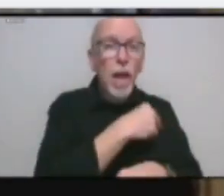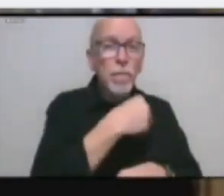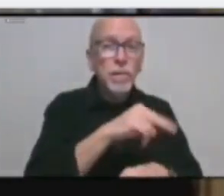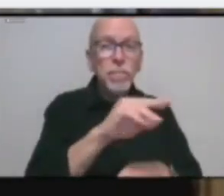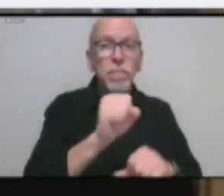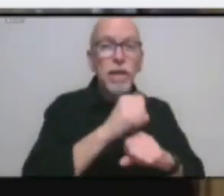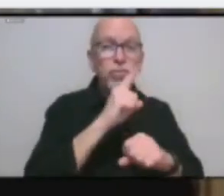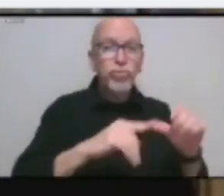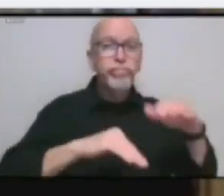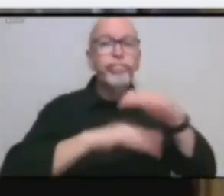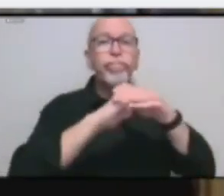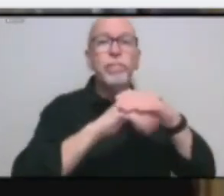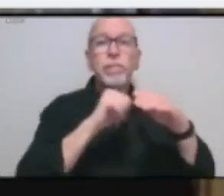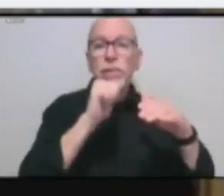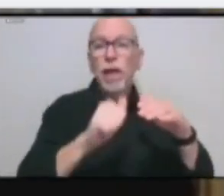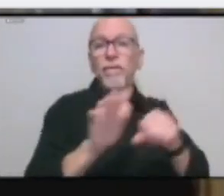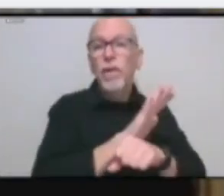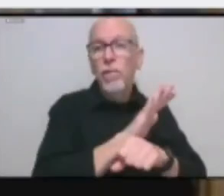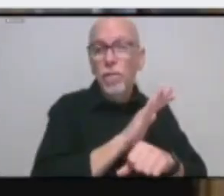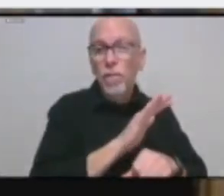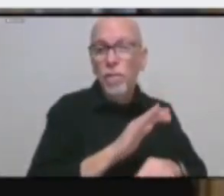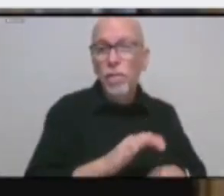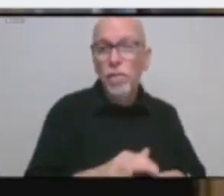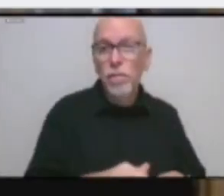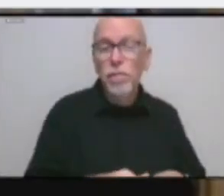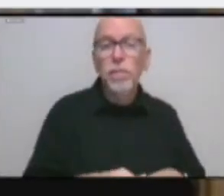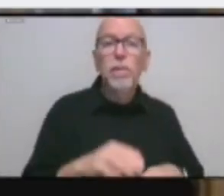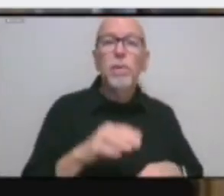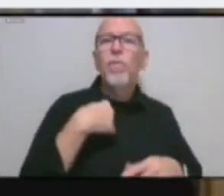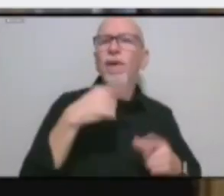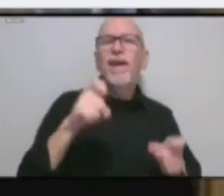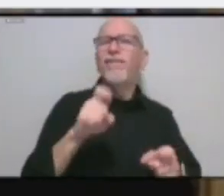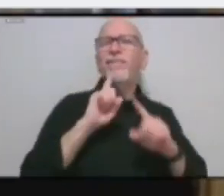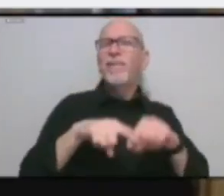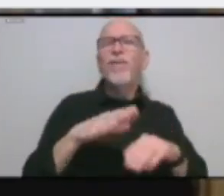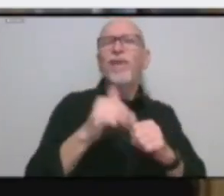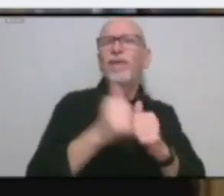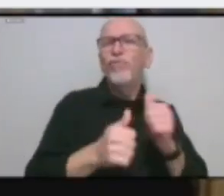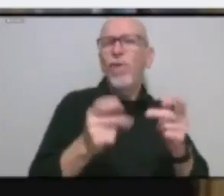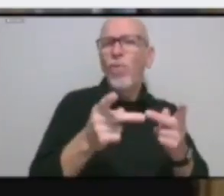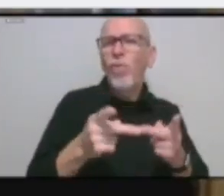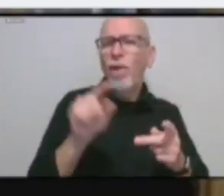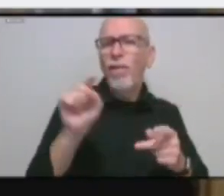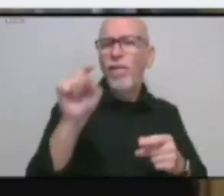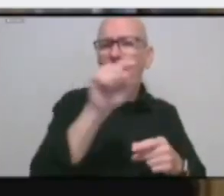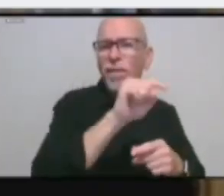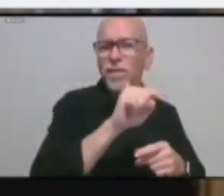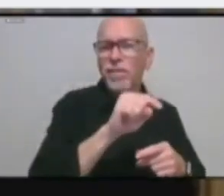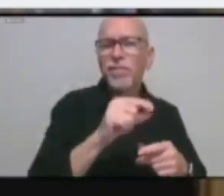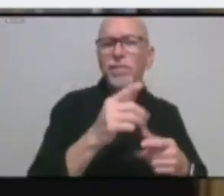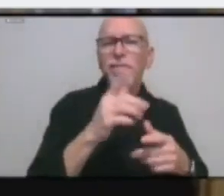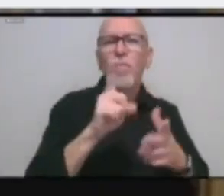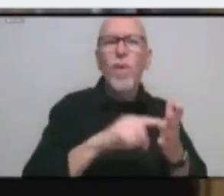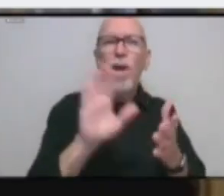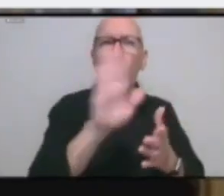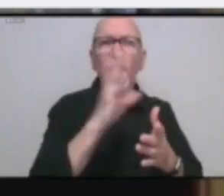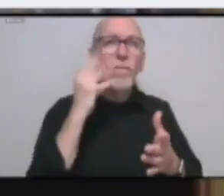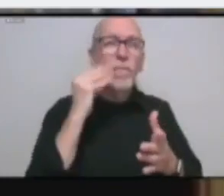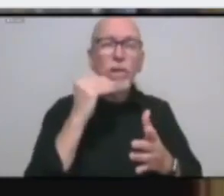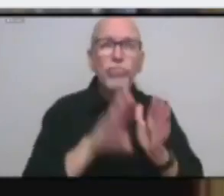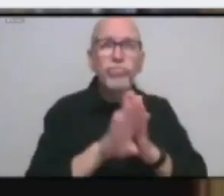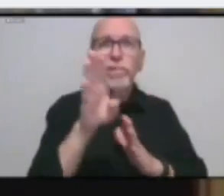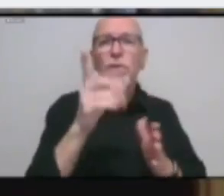this has to be tailored toward each locality and what they're experiencing and what